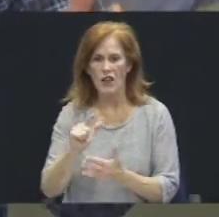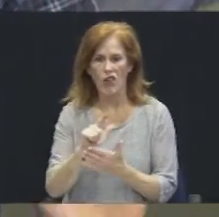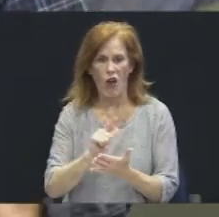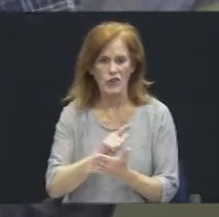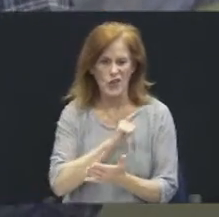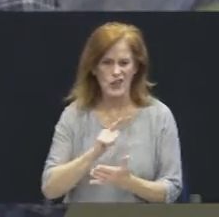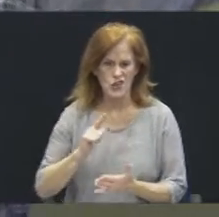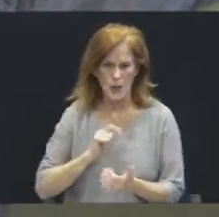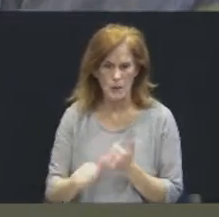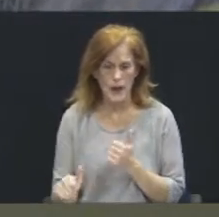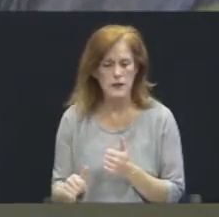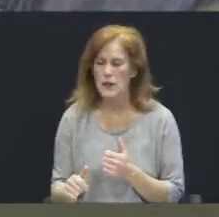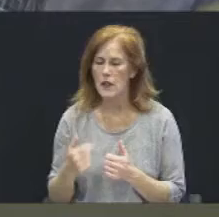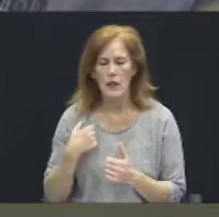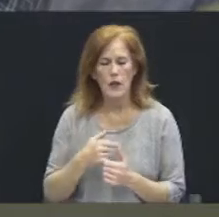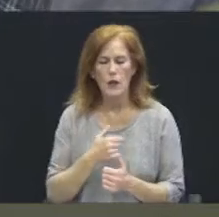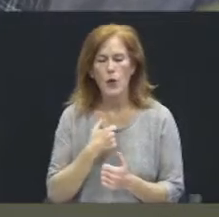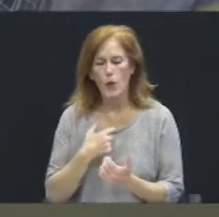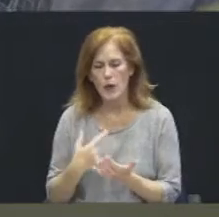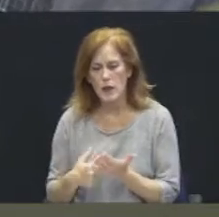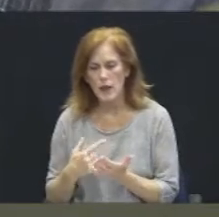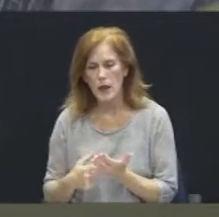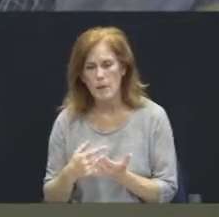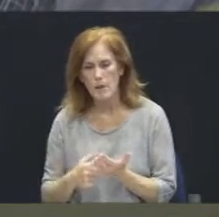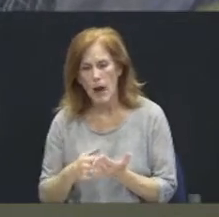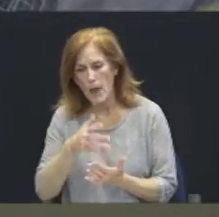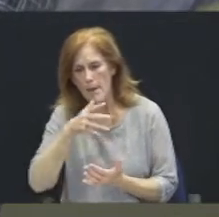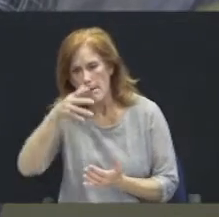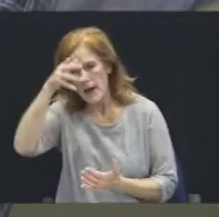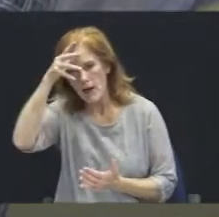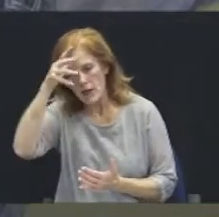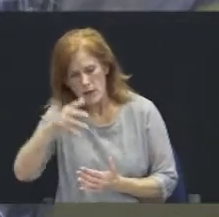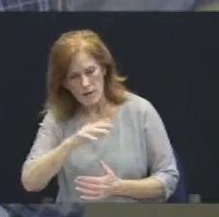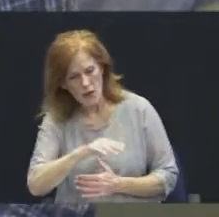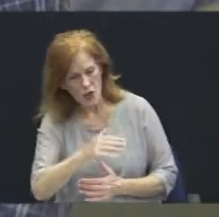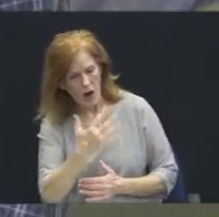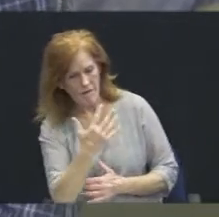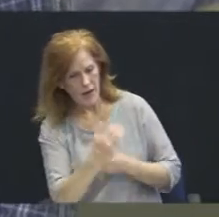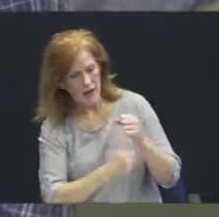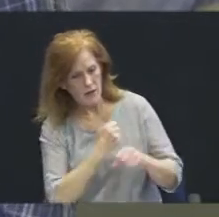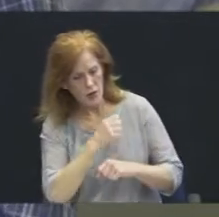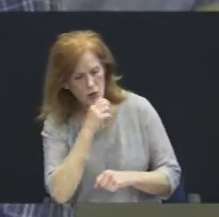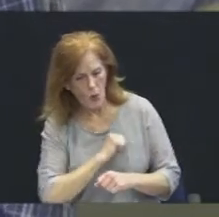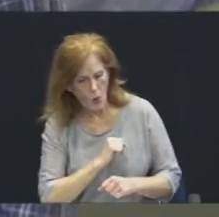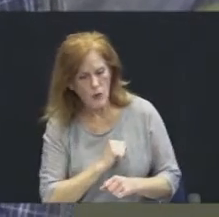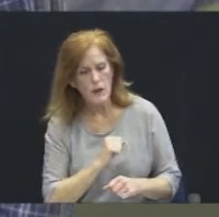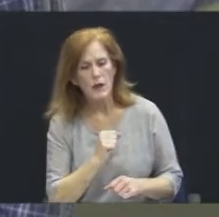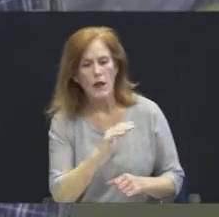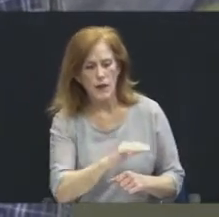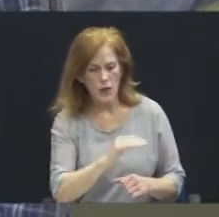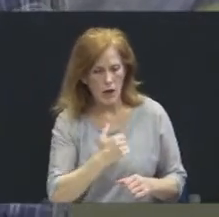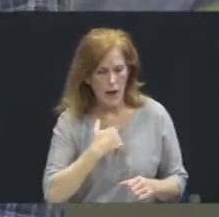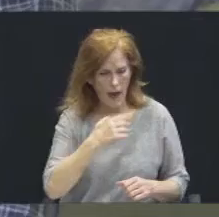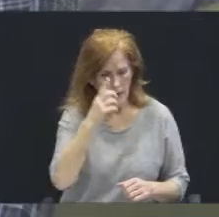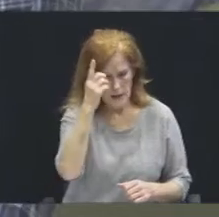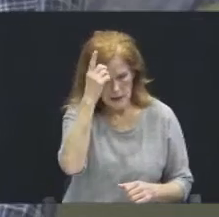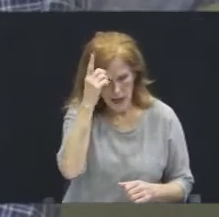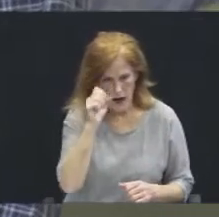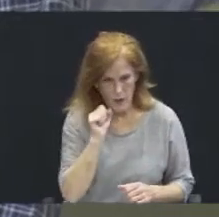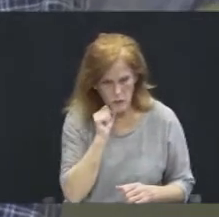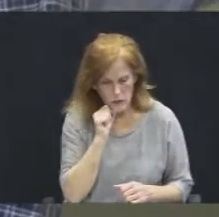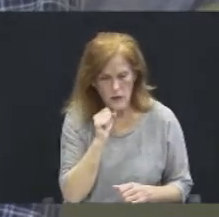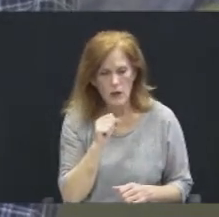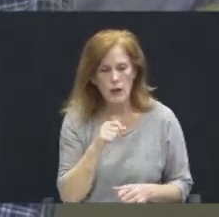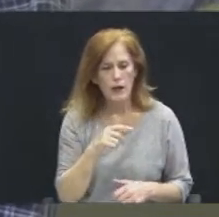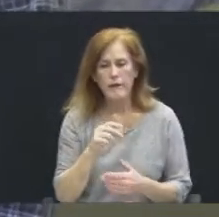about is the parents of that five-year-old kid who, you know, has Down syndrome, that a